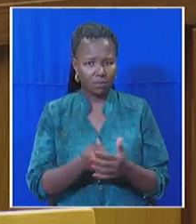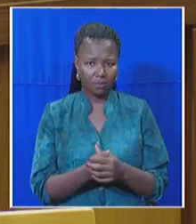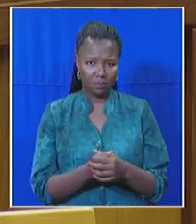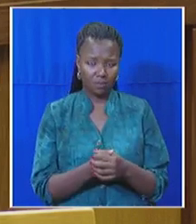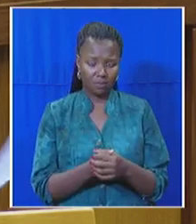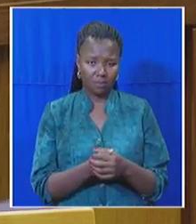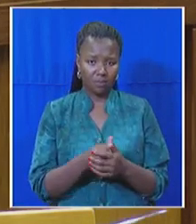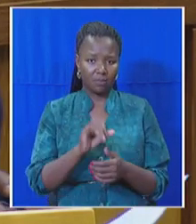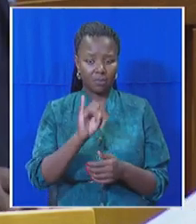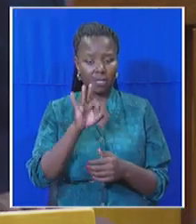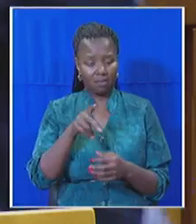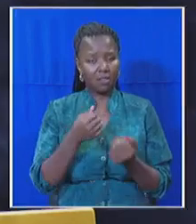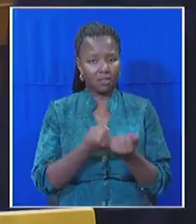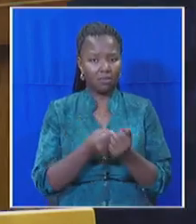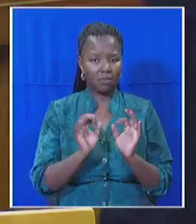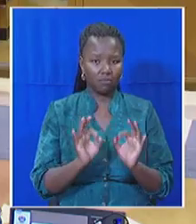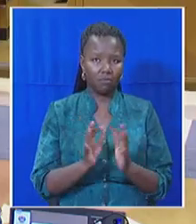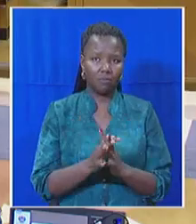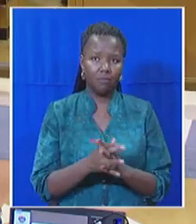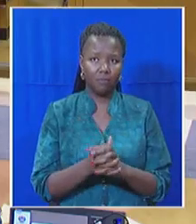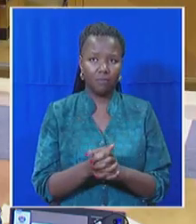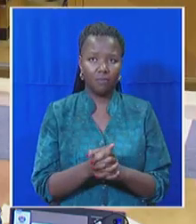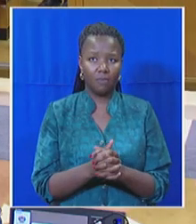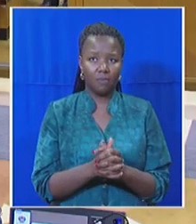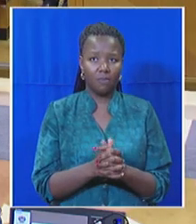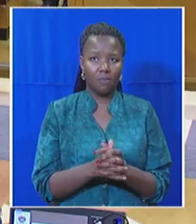IFP supported. Thank you. Honourable member.